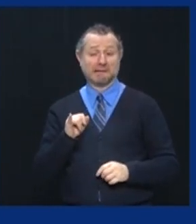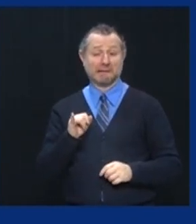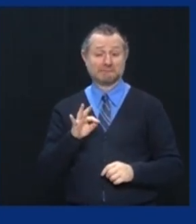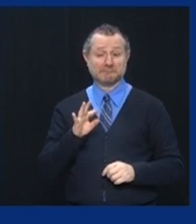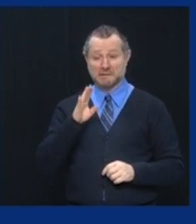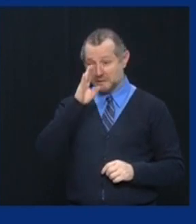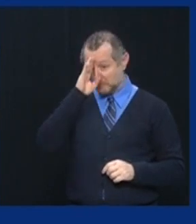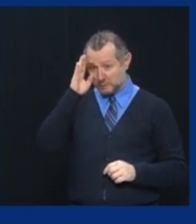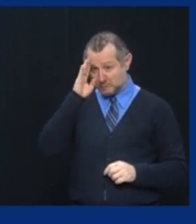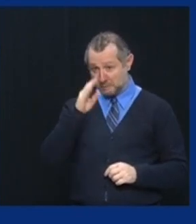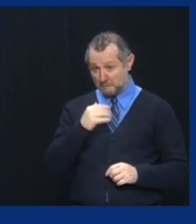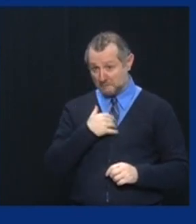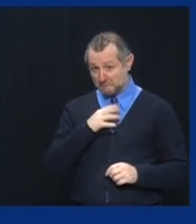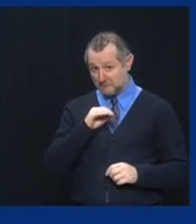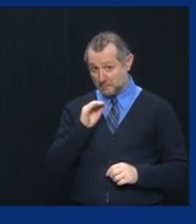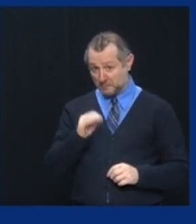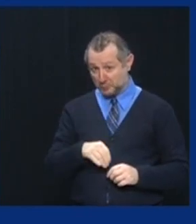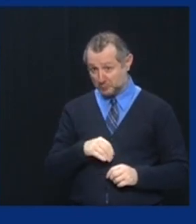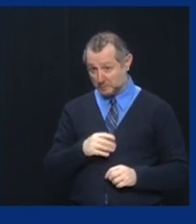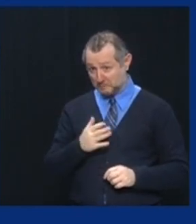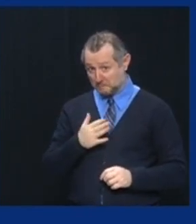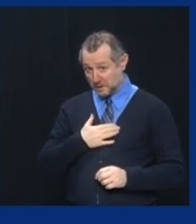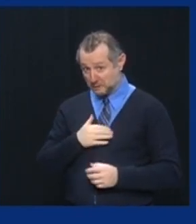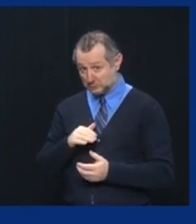workers will take the vaccine.